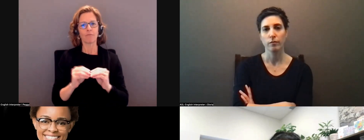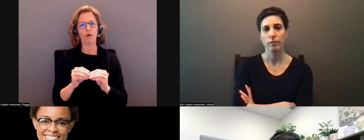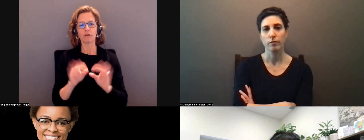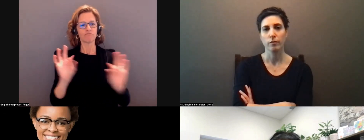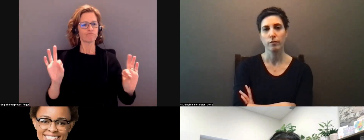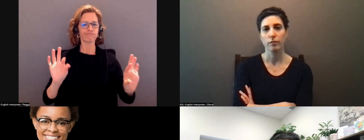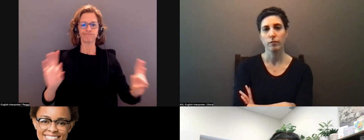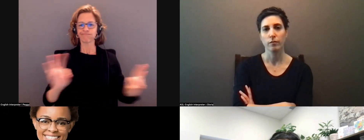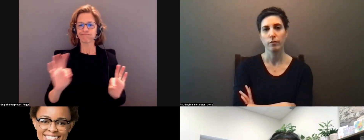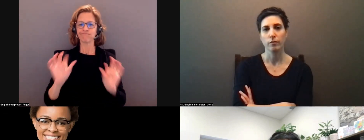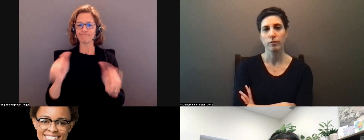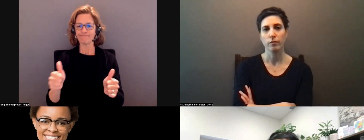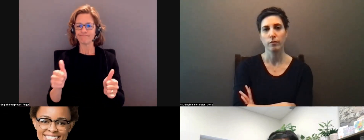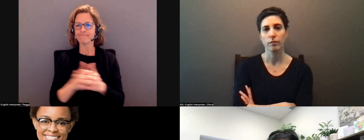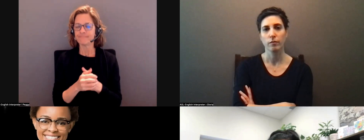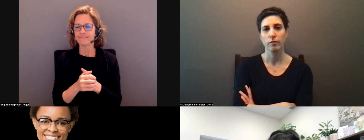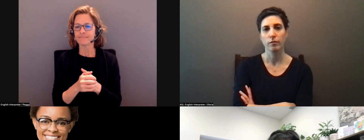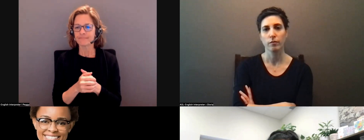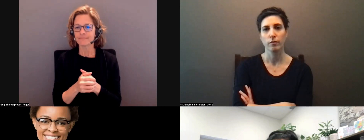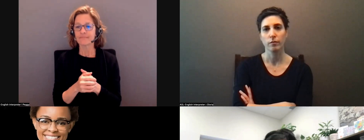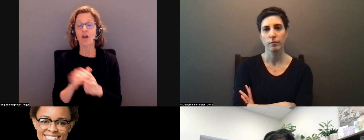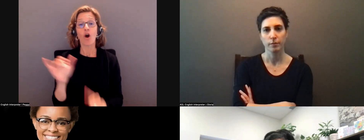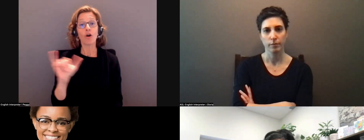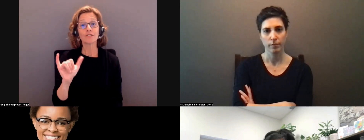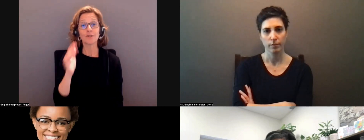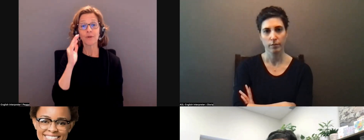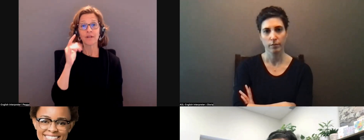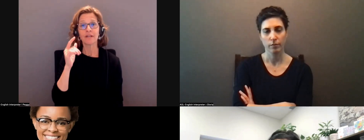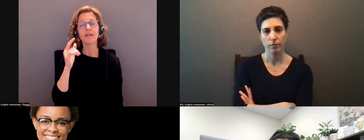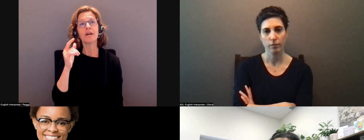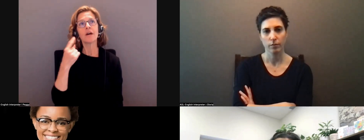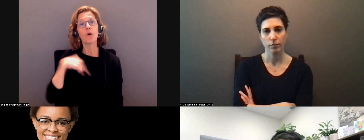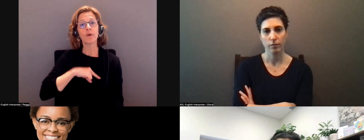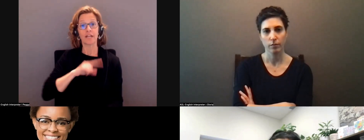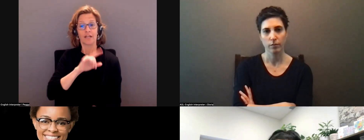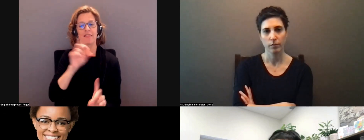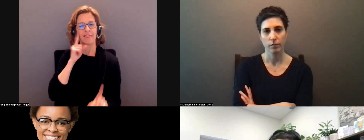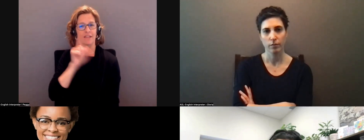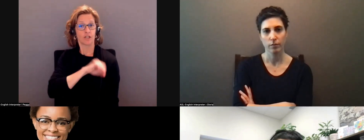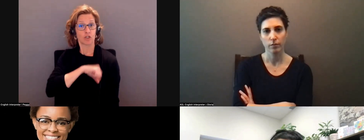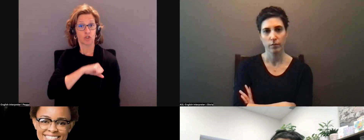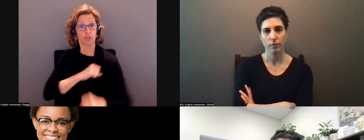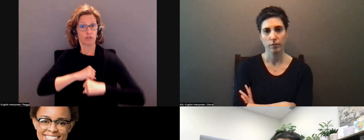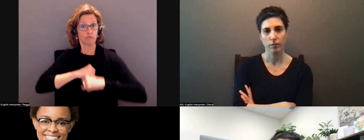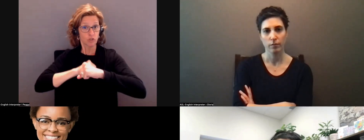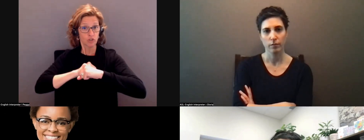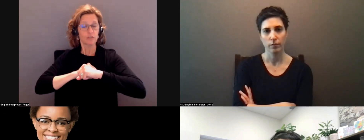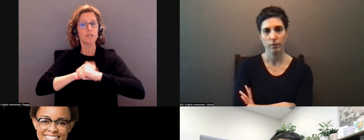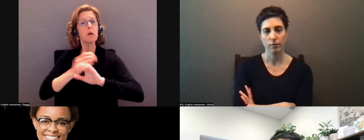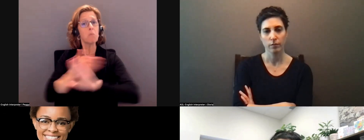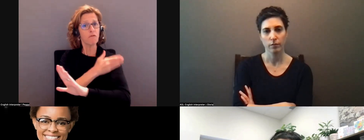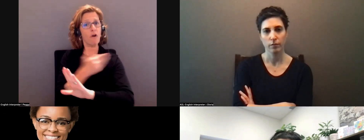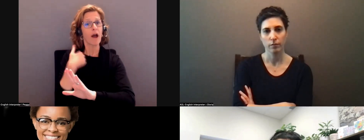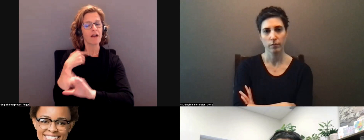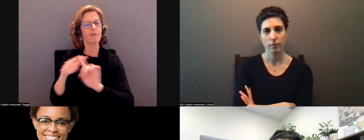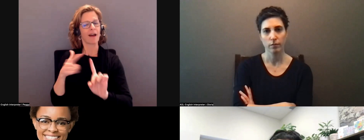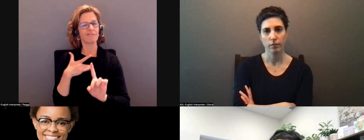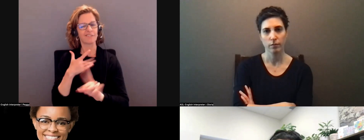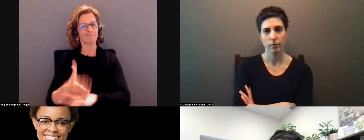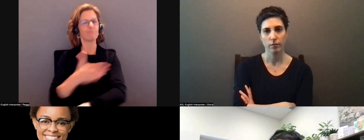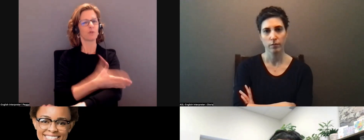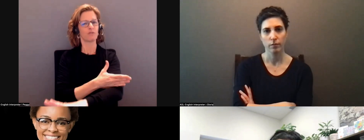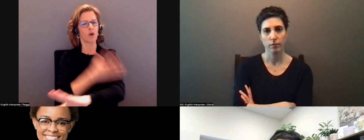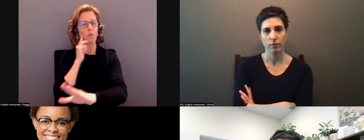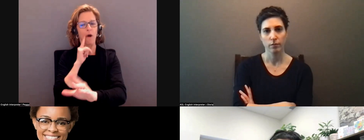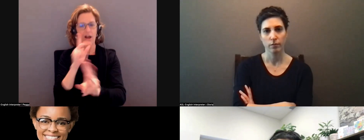of the security that we always had security, but now is just that much more secure with everything being loaded up